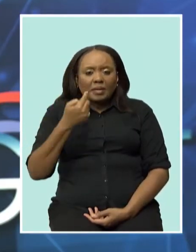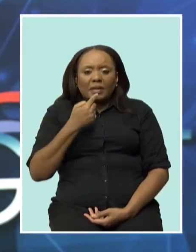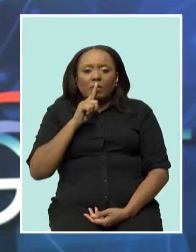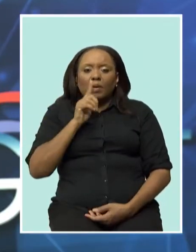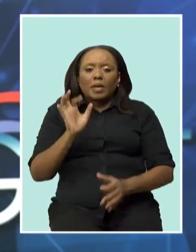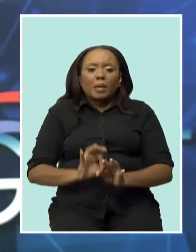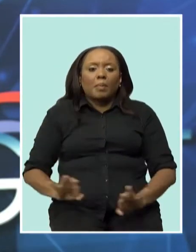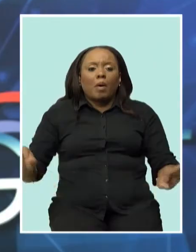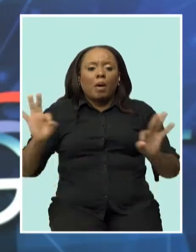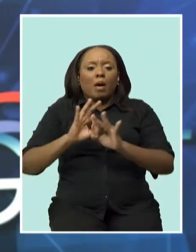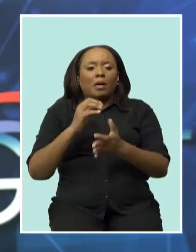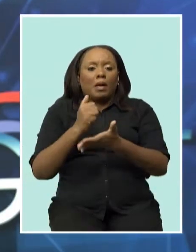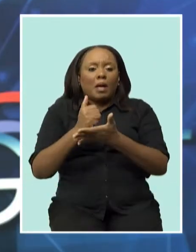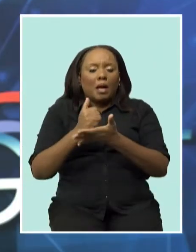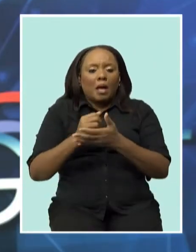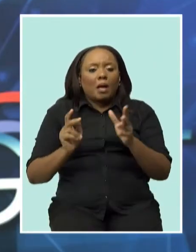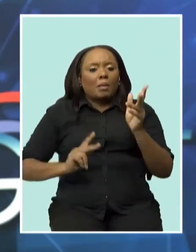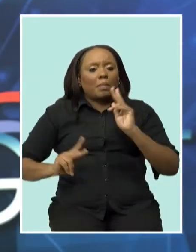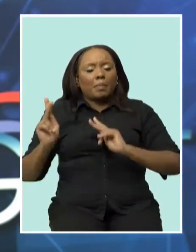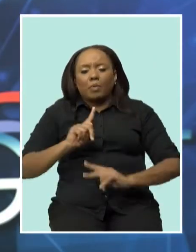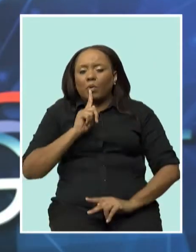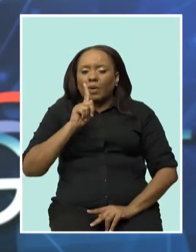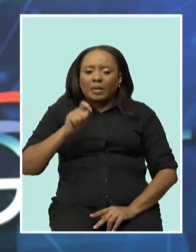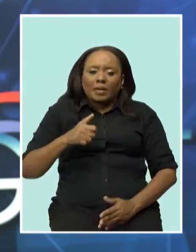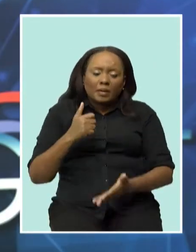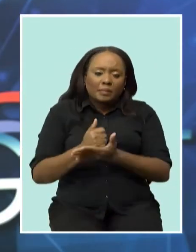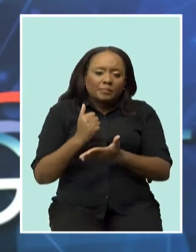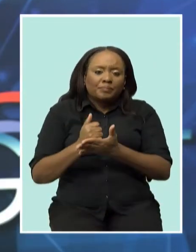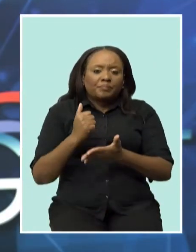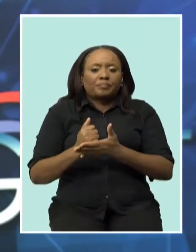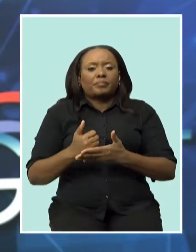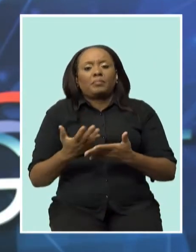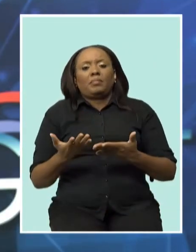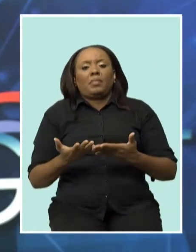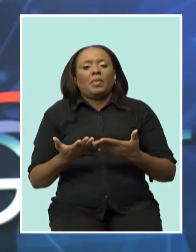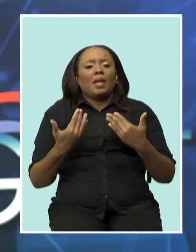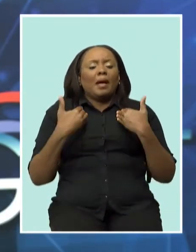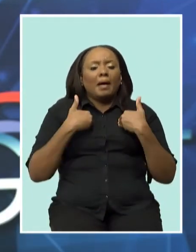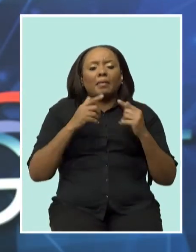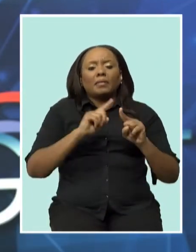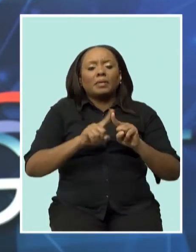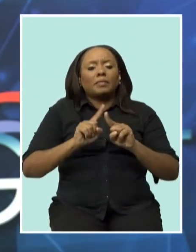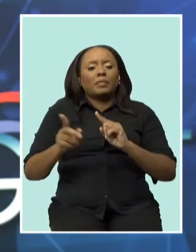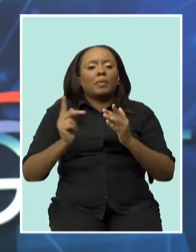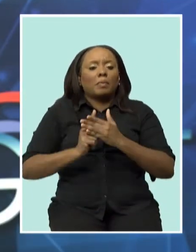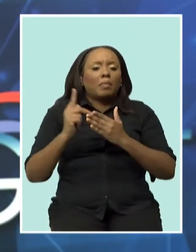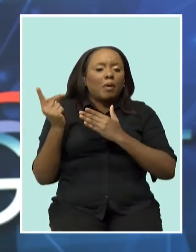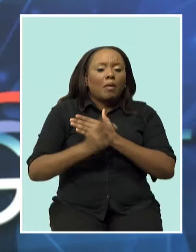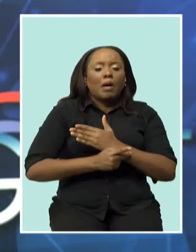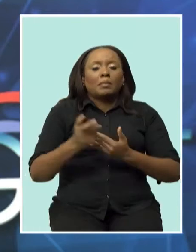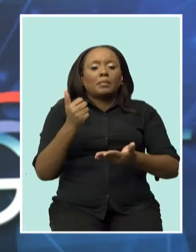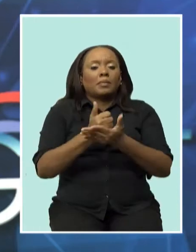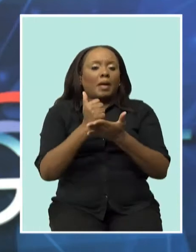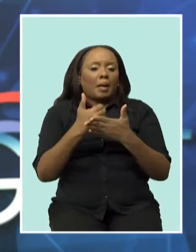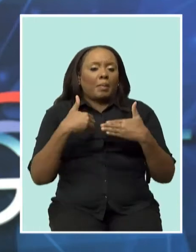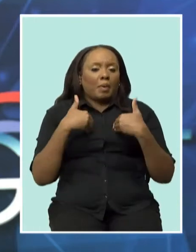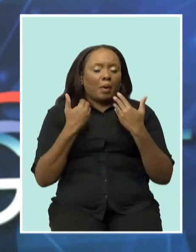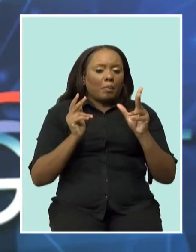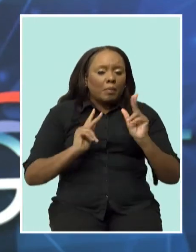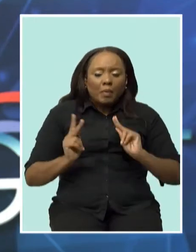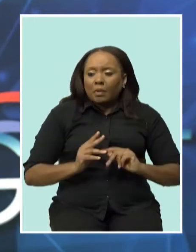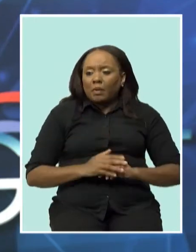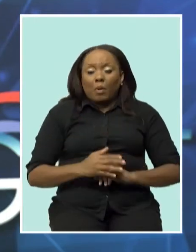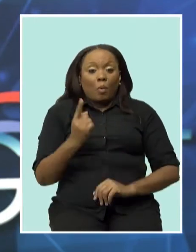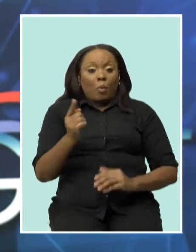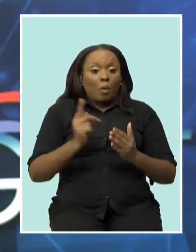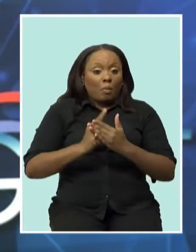critical as the country develops. He says the help, including initiatives such as the Prince's Trust International Team Program, prevents the youth